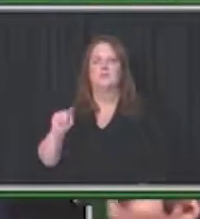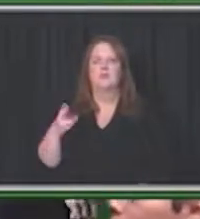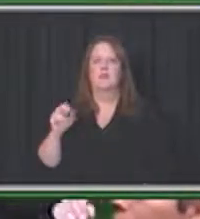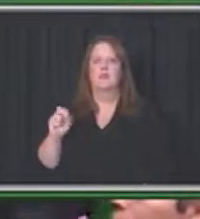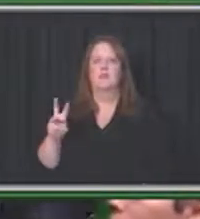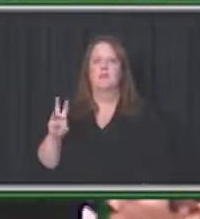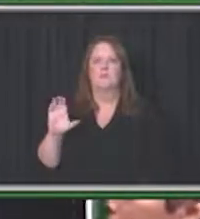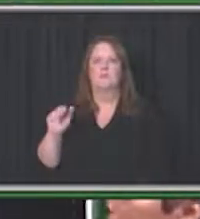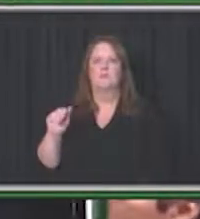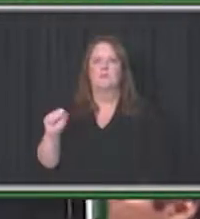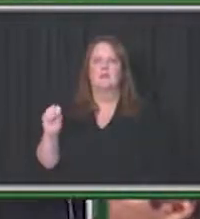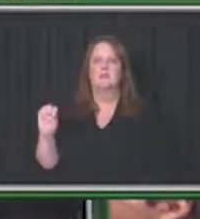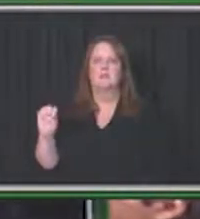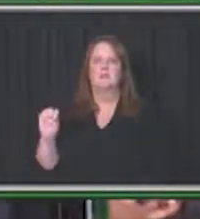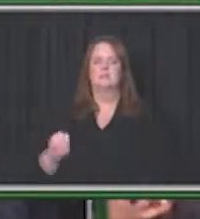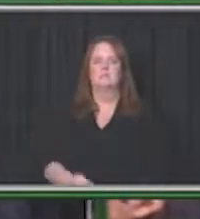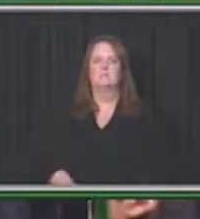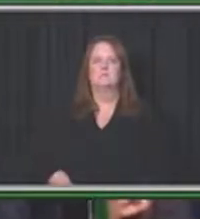Case.